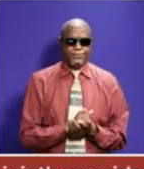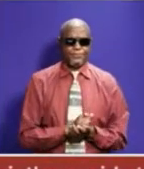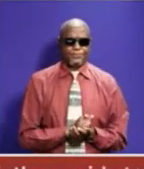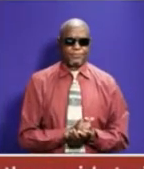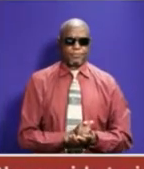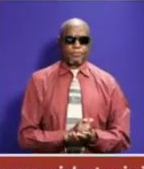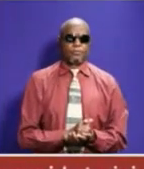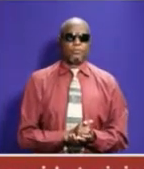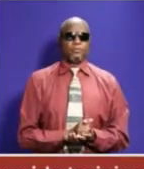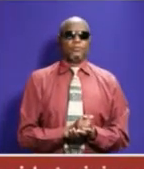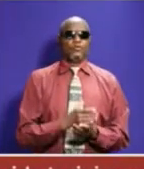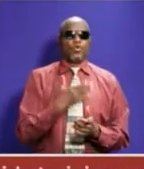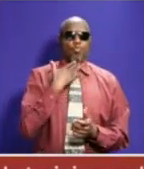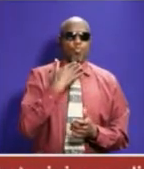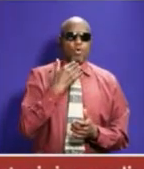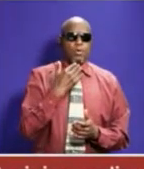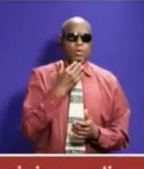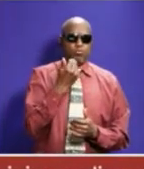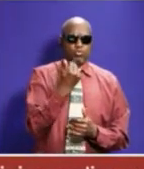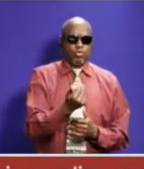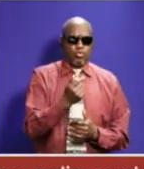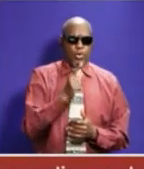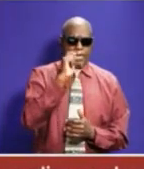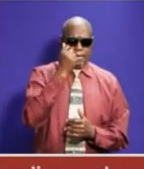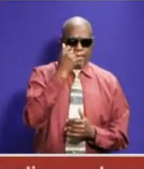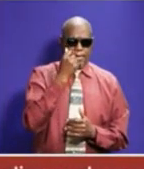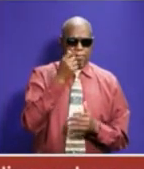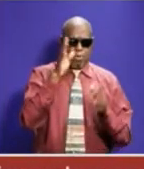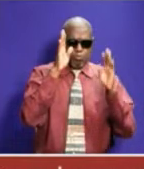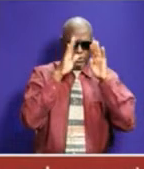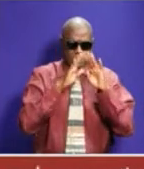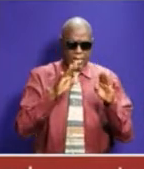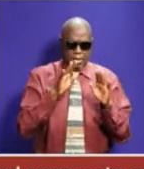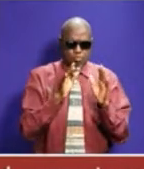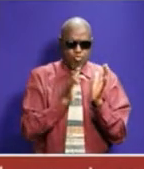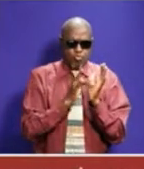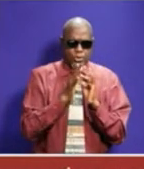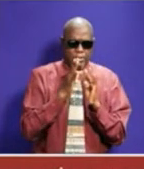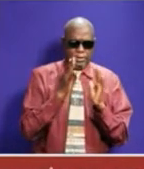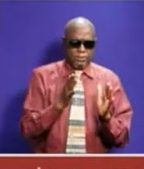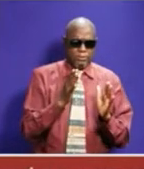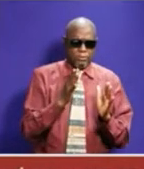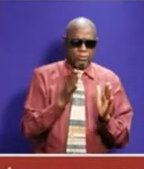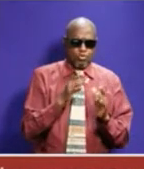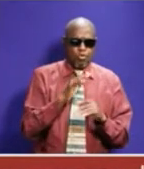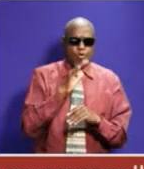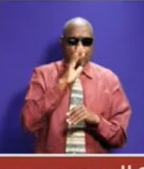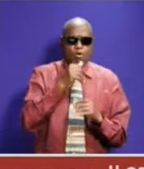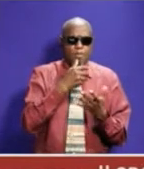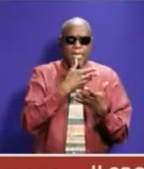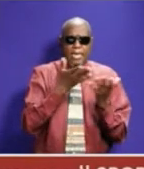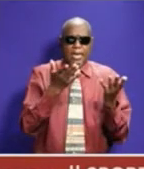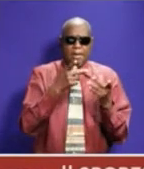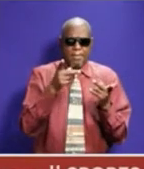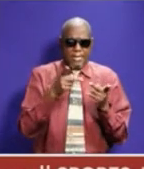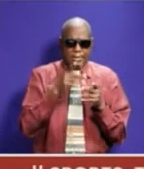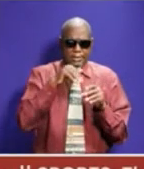Tunataka mtoto wa Kenya, awe Muislamu, Mkristo, awe anatoka sehemu yoyote ya Kenya,